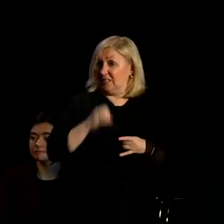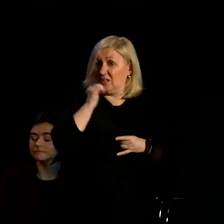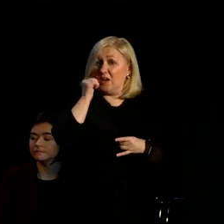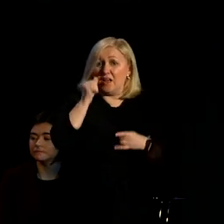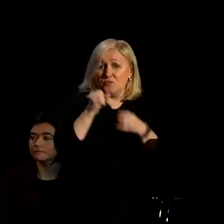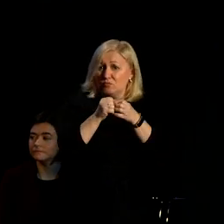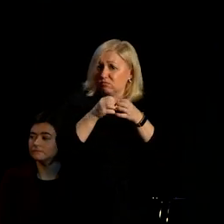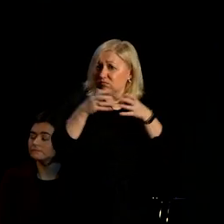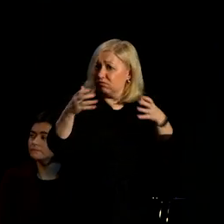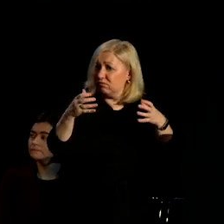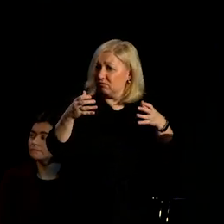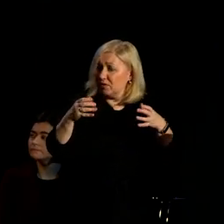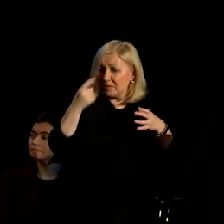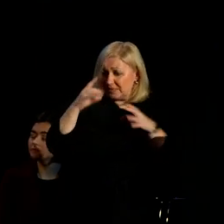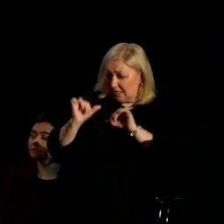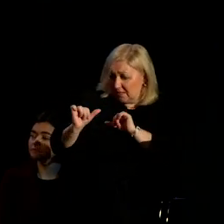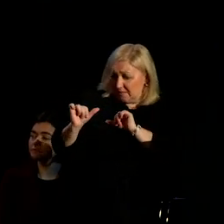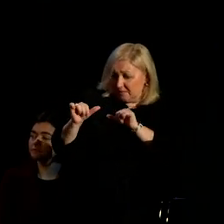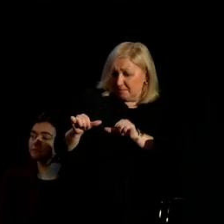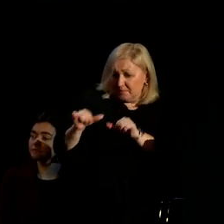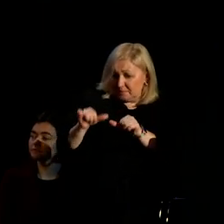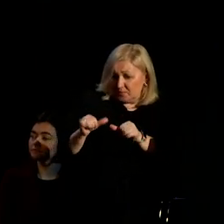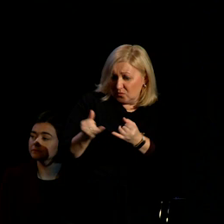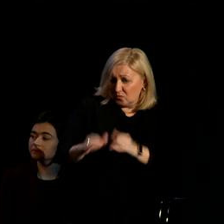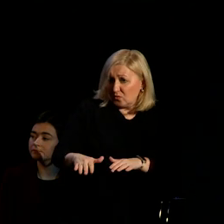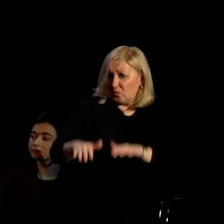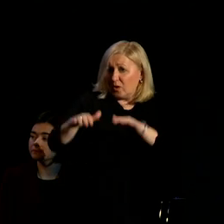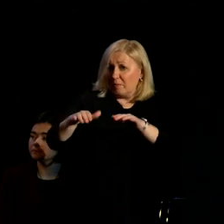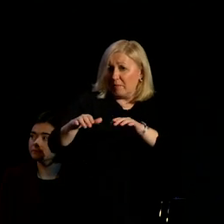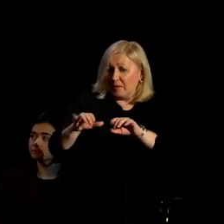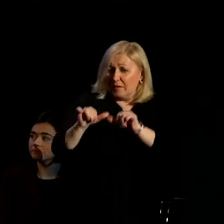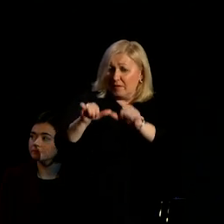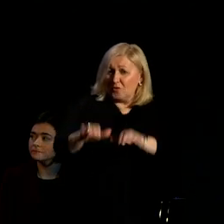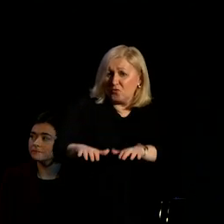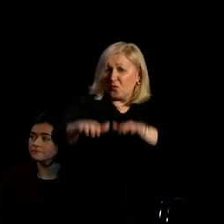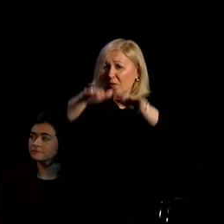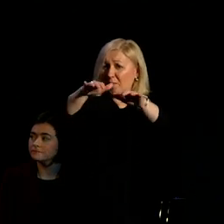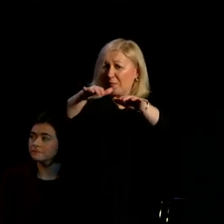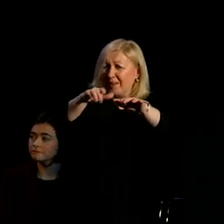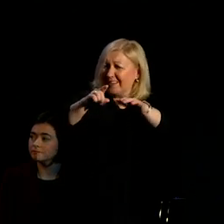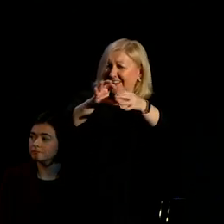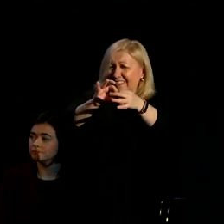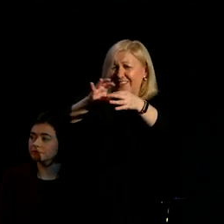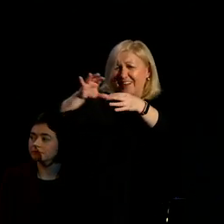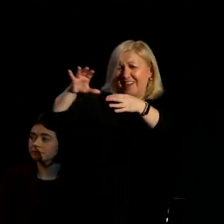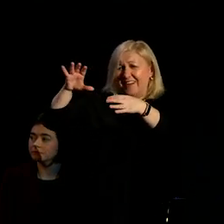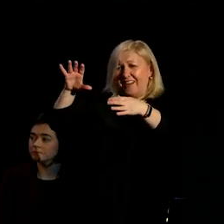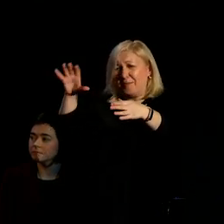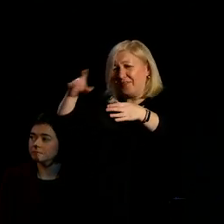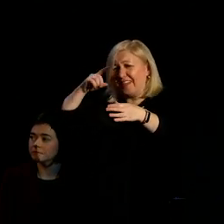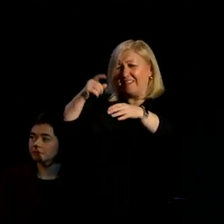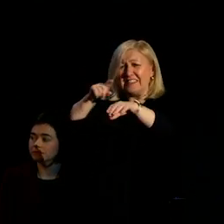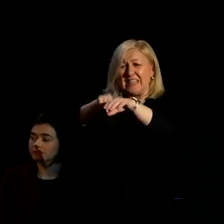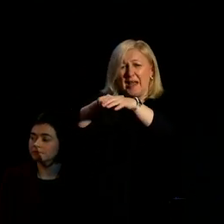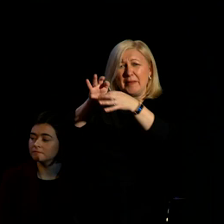must ensure, as new generations emerge and their world becomes further removed from the horrors of the Holocaust chronologically, that